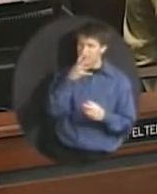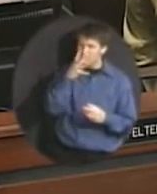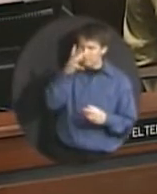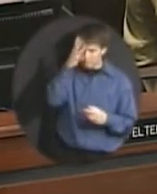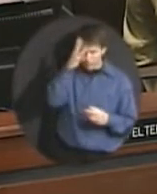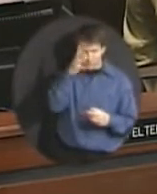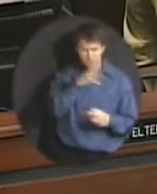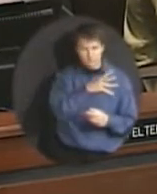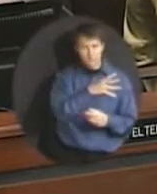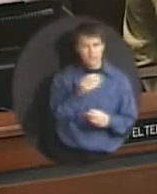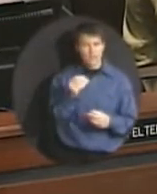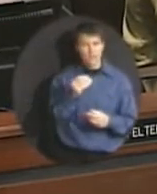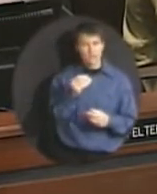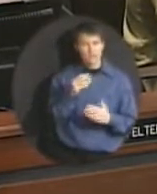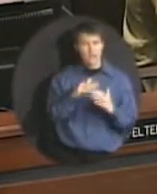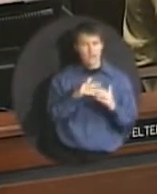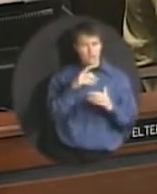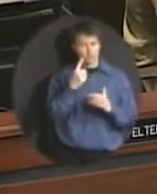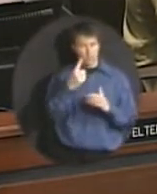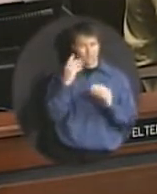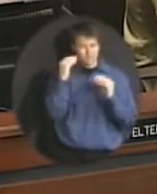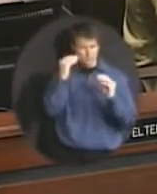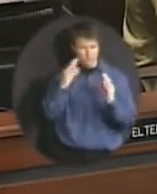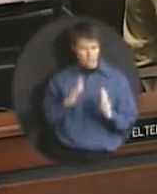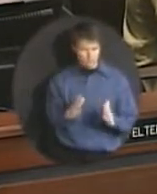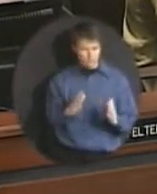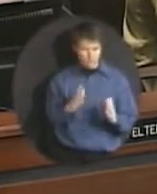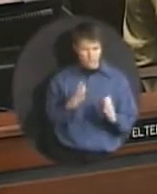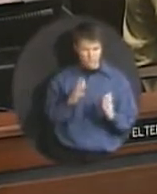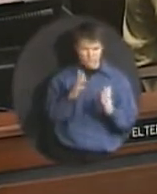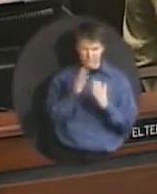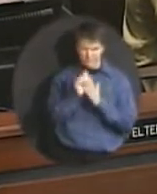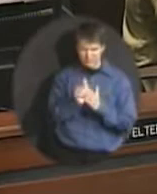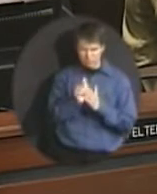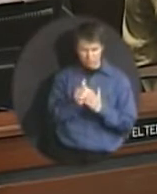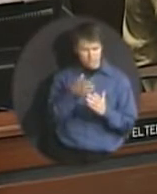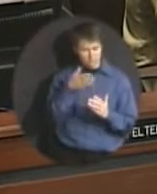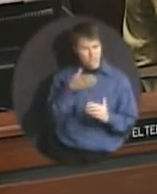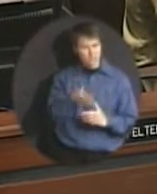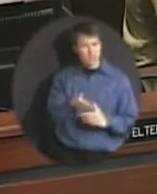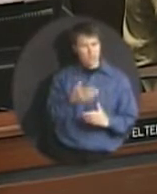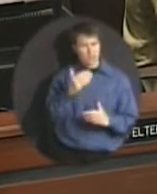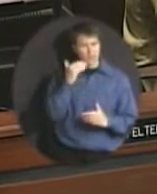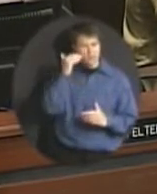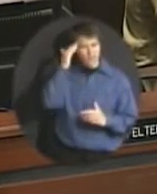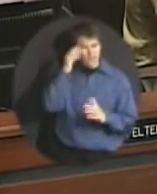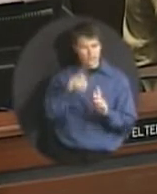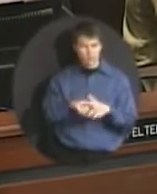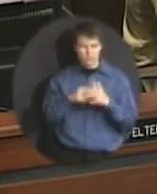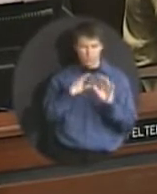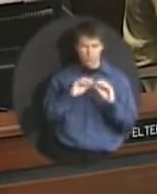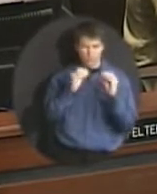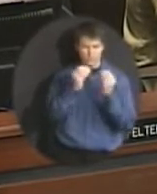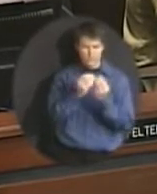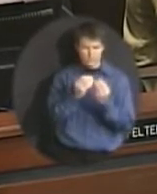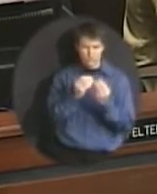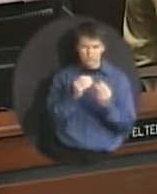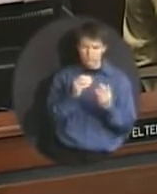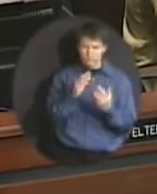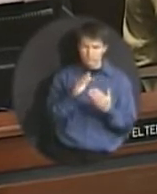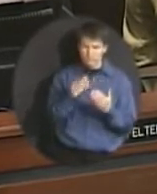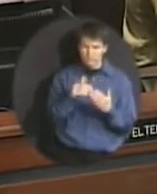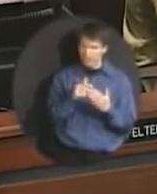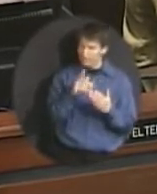least one teacher, and then leadership at the Head Start organization. It's all by statute, and